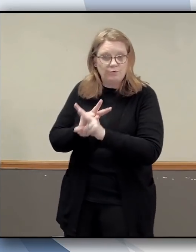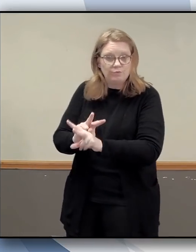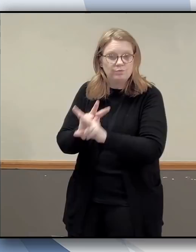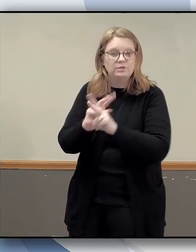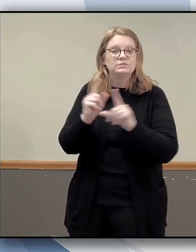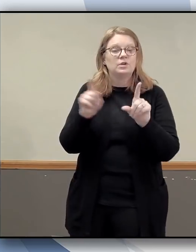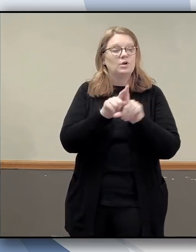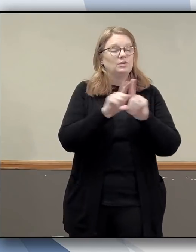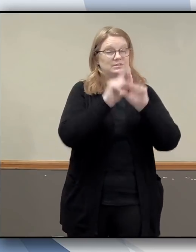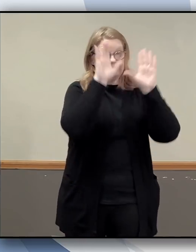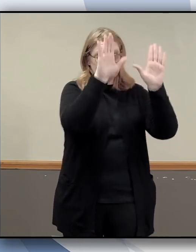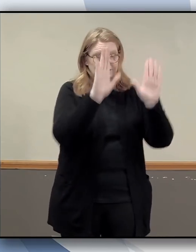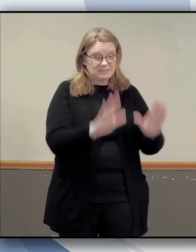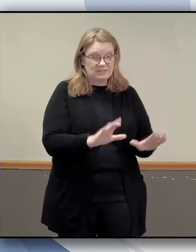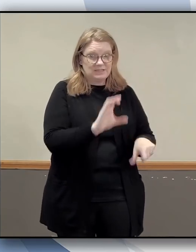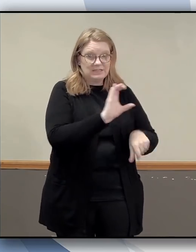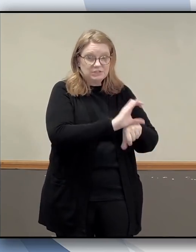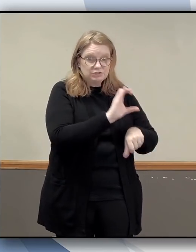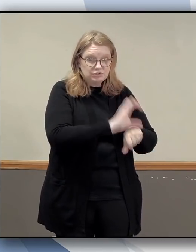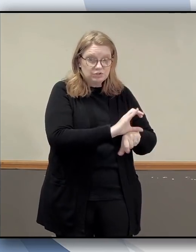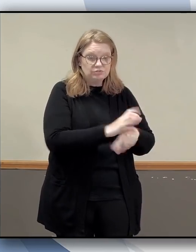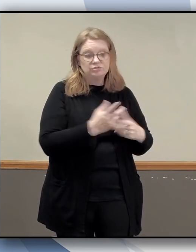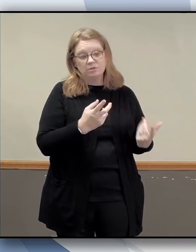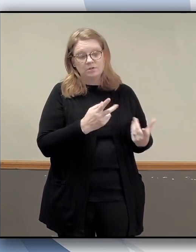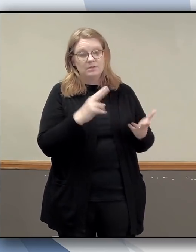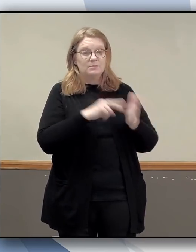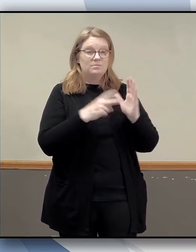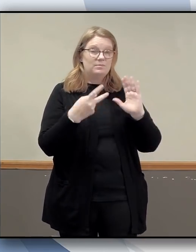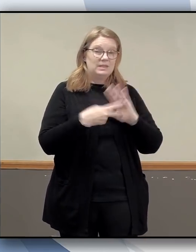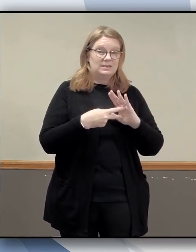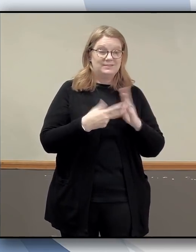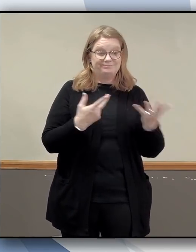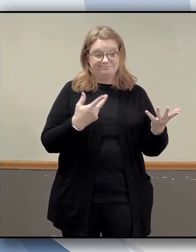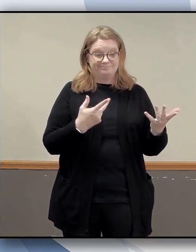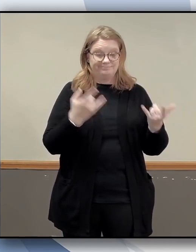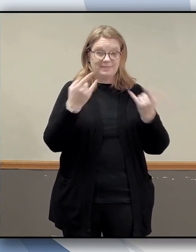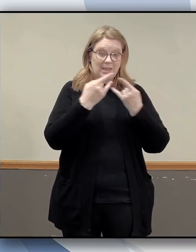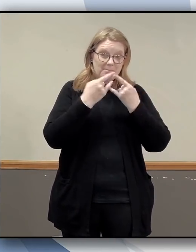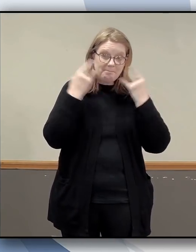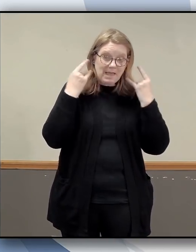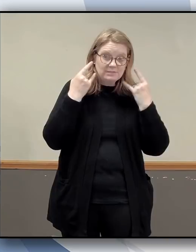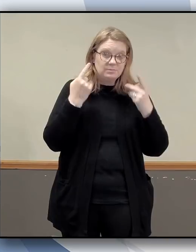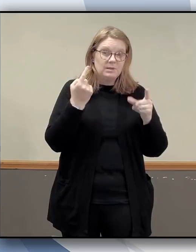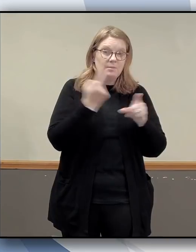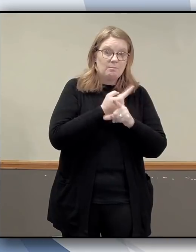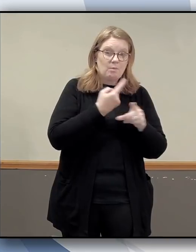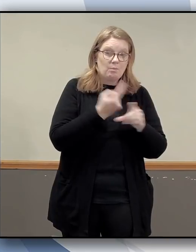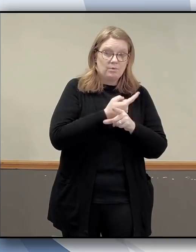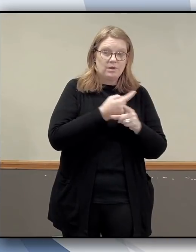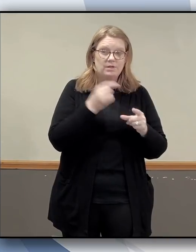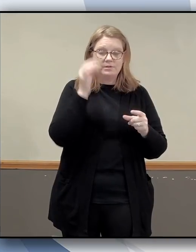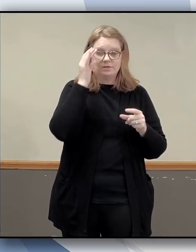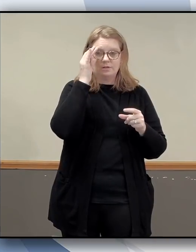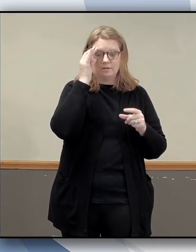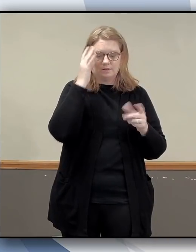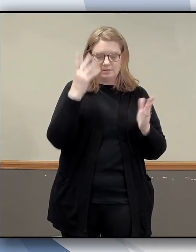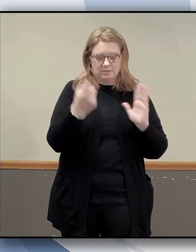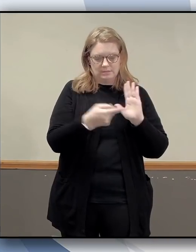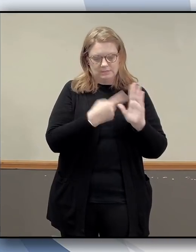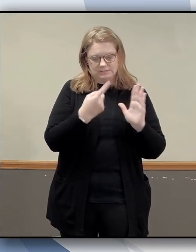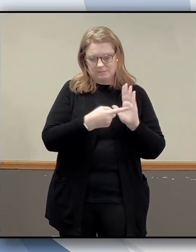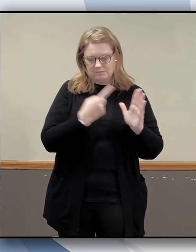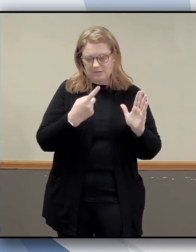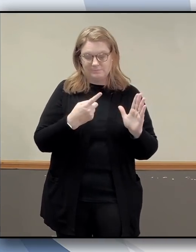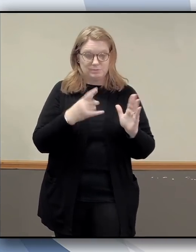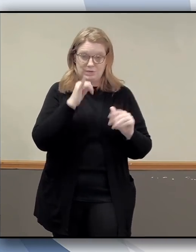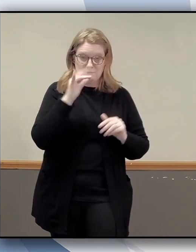church service. These are all gatherings, again, where masking would be appropriate, but where has sometimes been seldom